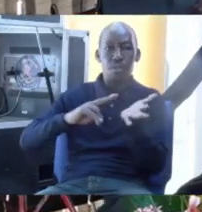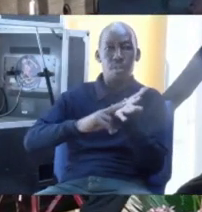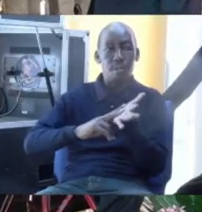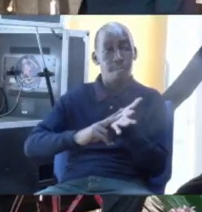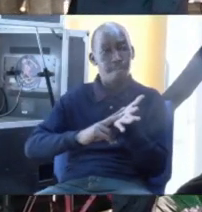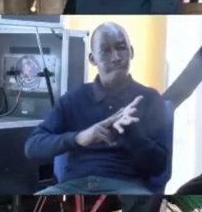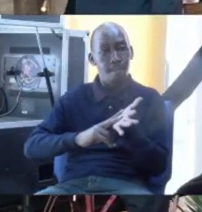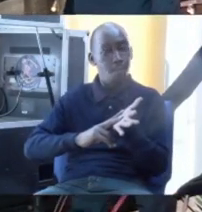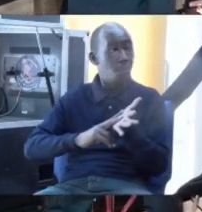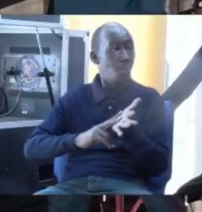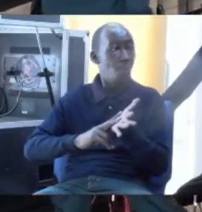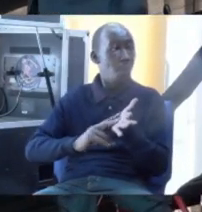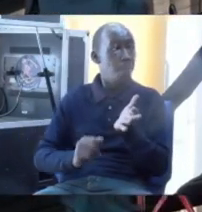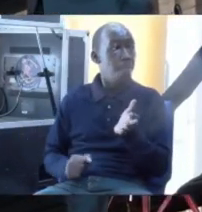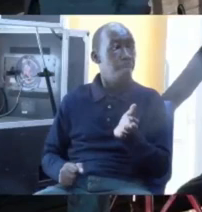verse.